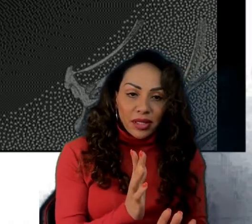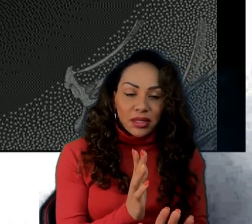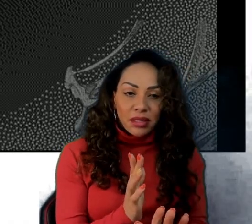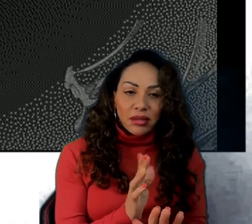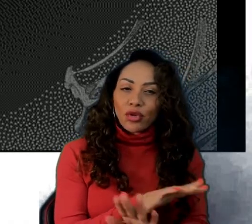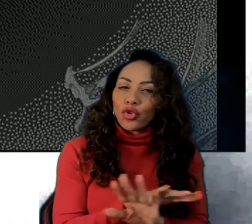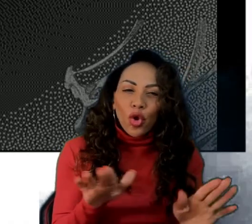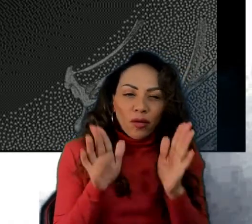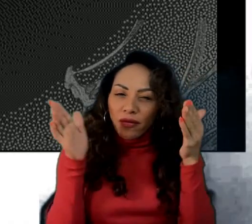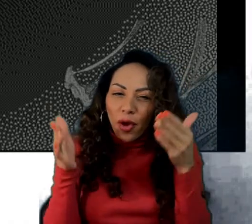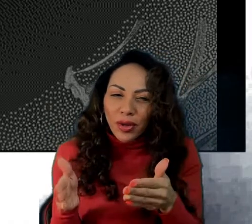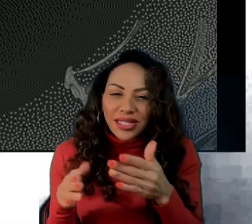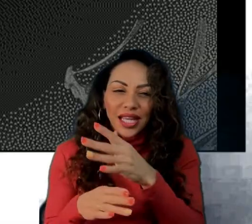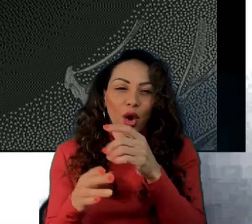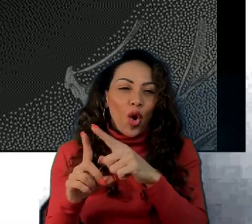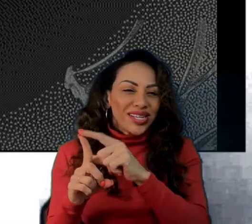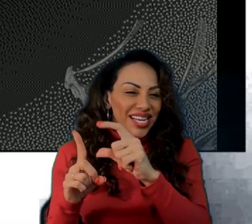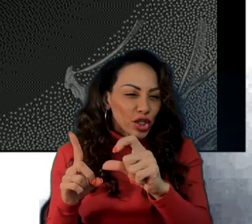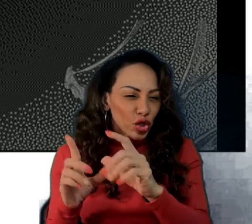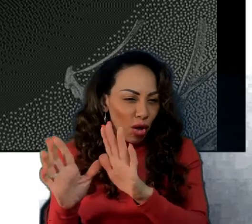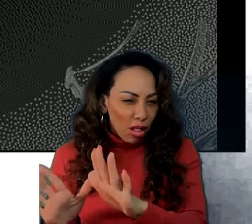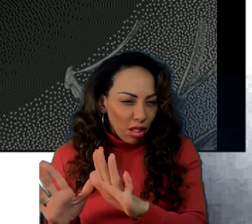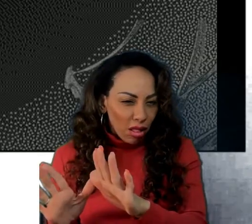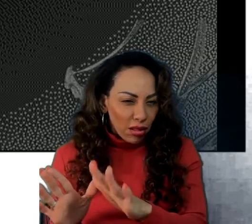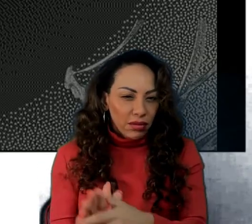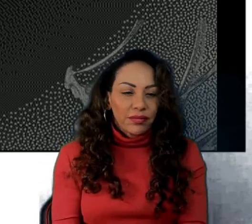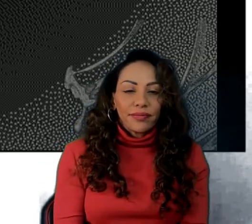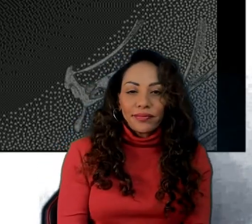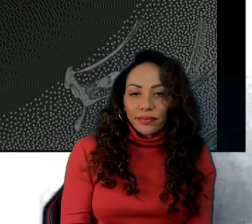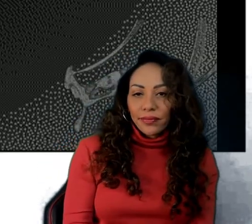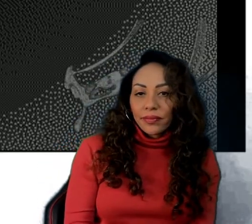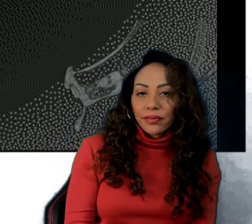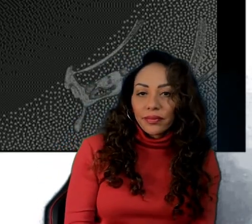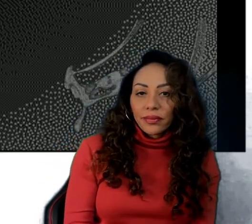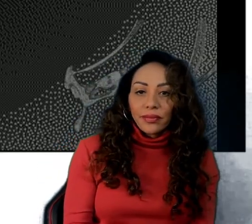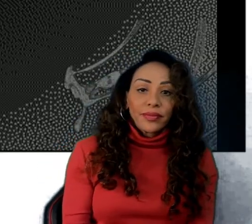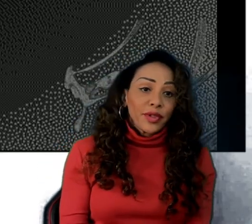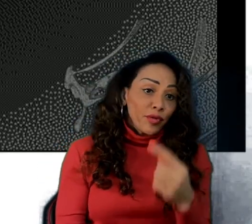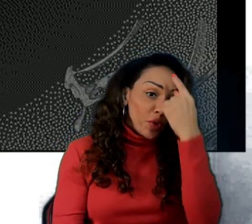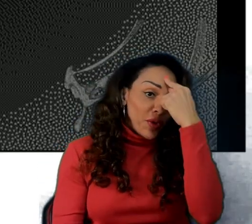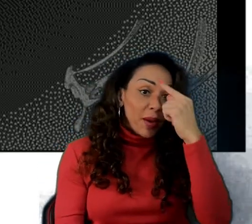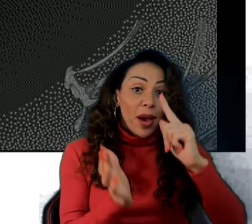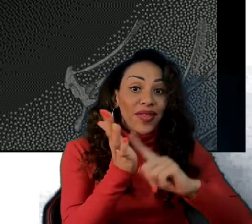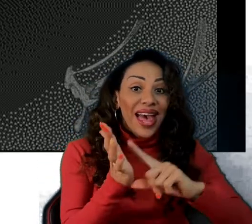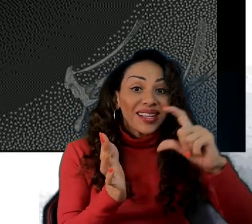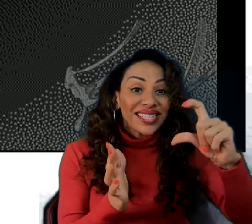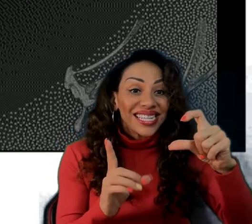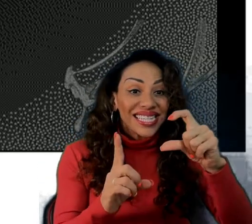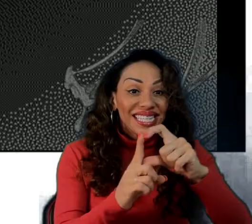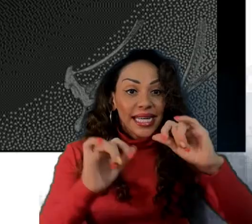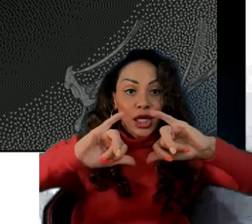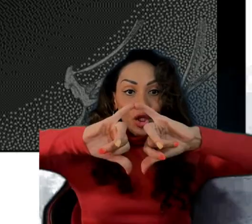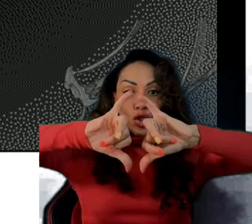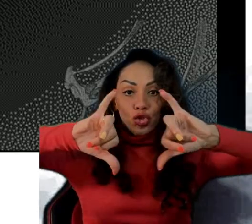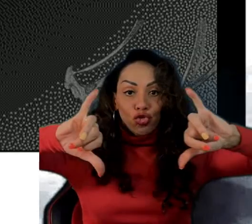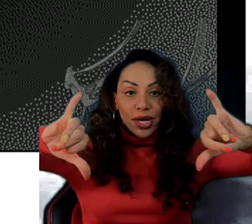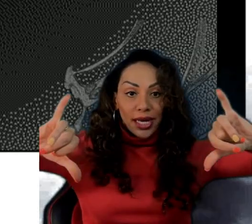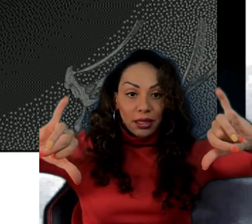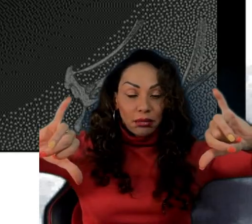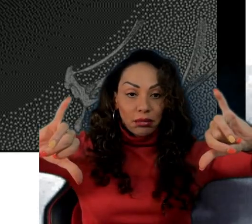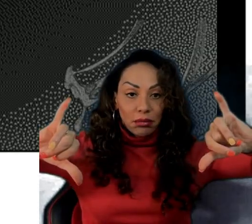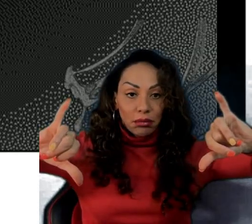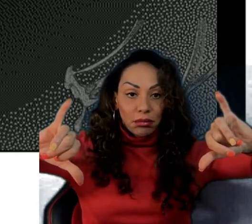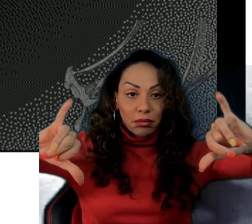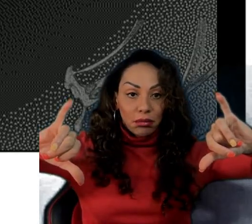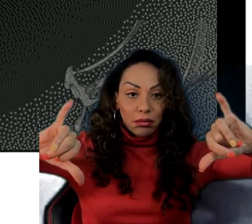And more specifically, if we take the LCD screen, what would happen if we decided to build this from the ground